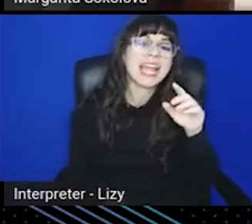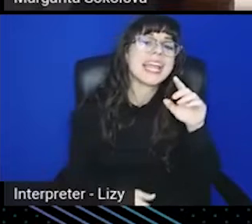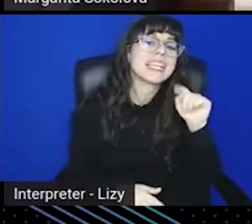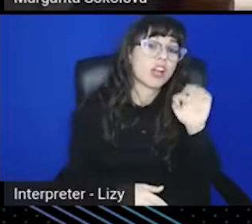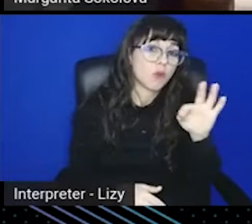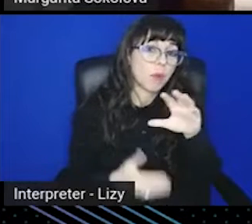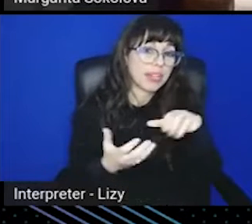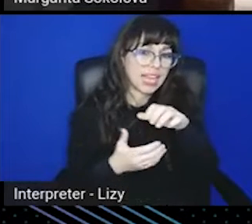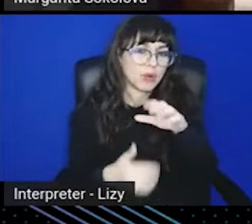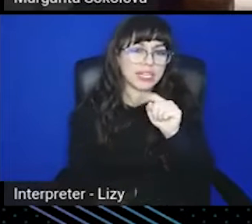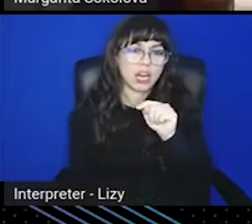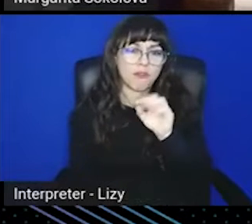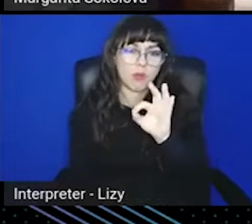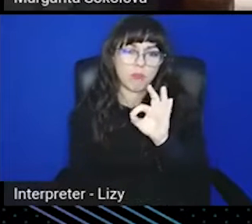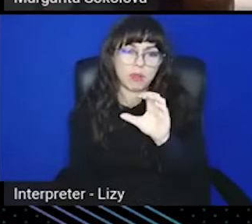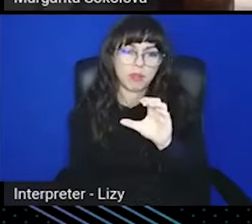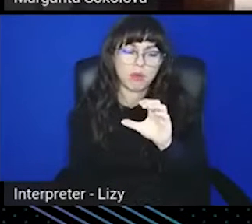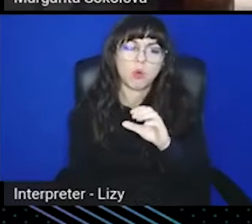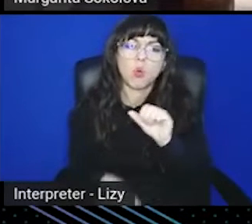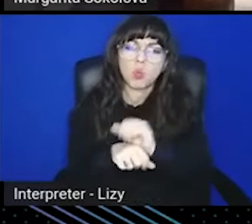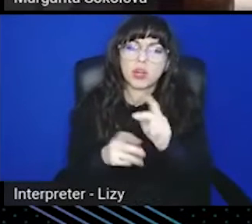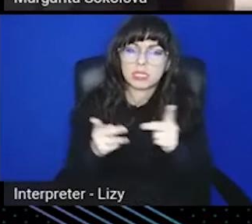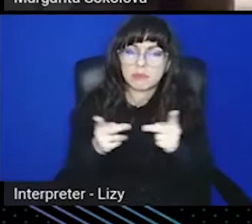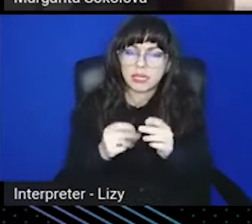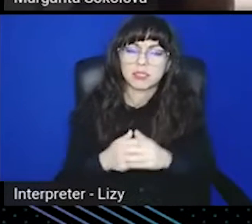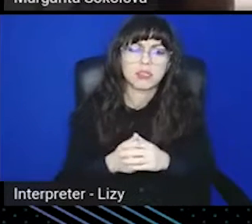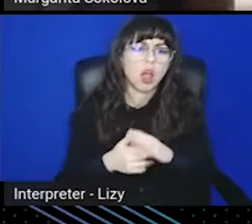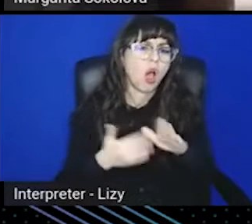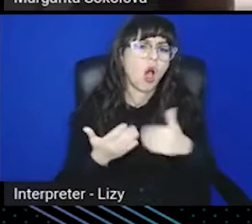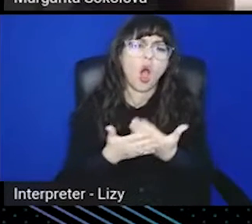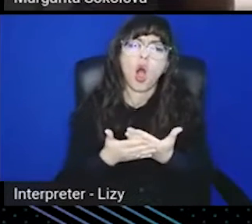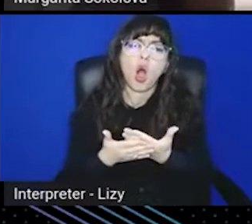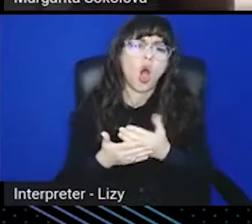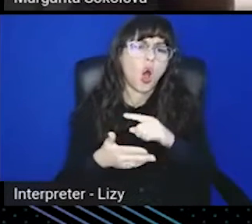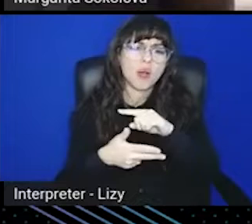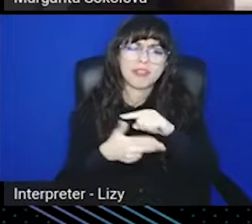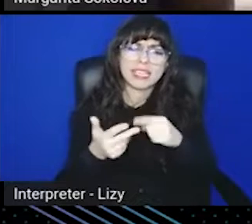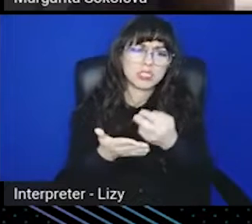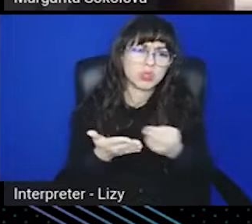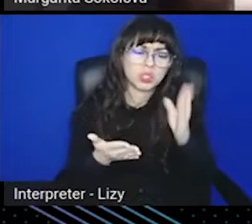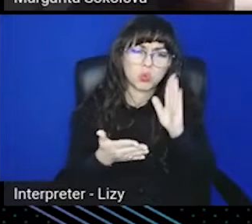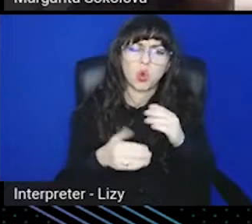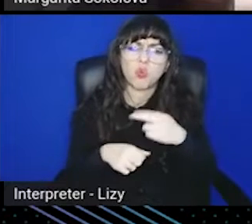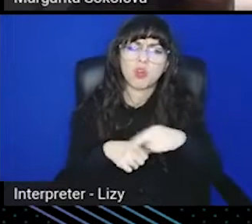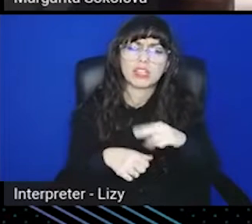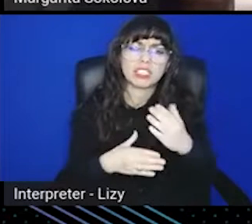of these resources will reference the shared resources that I have to deploy just once.